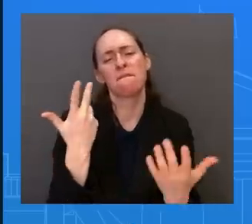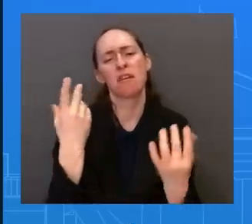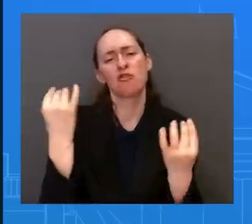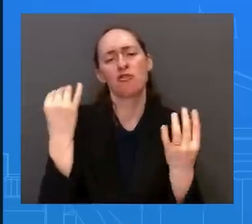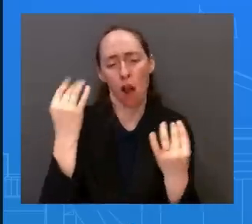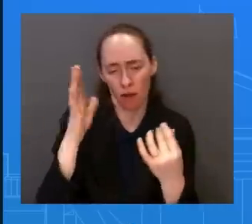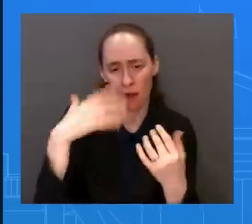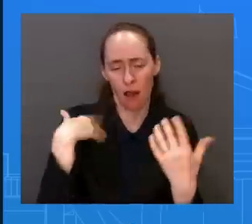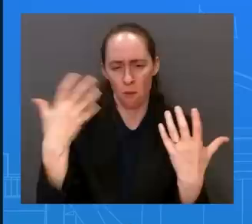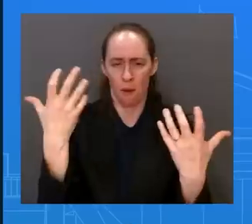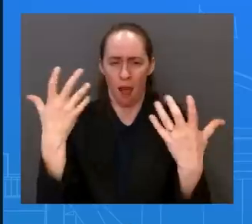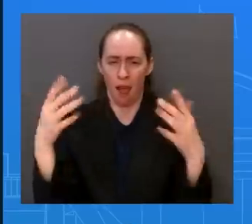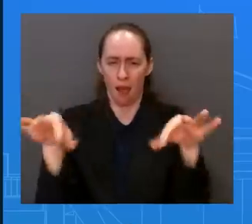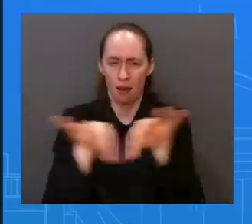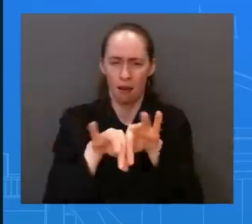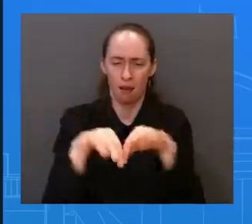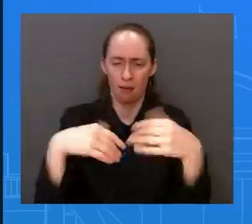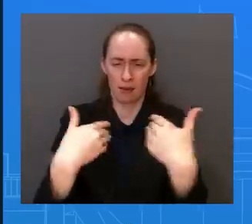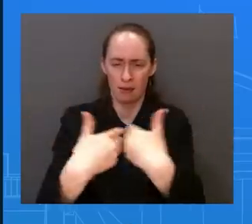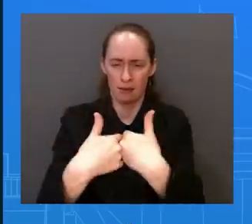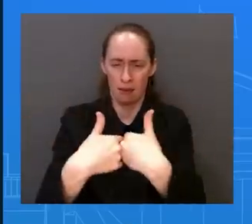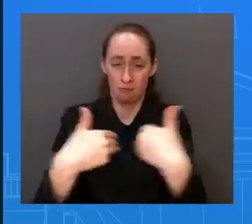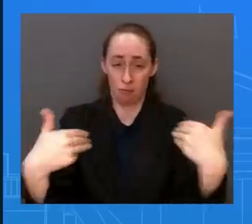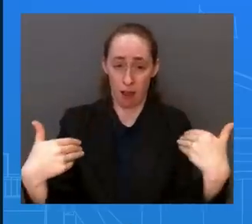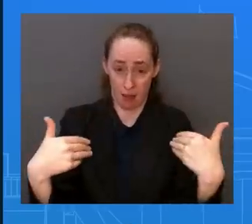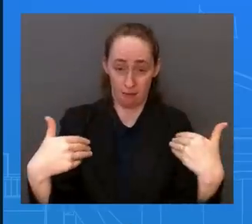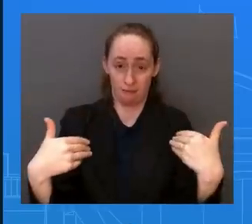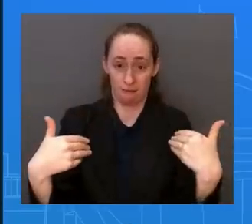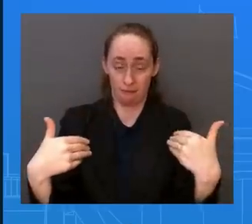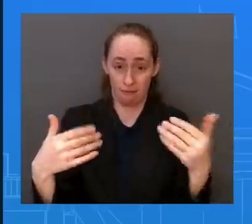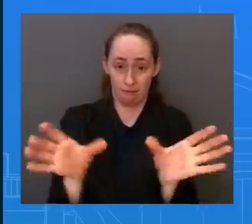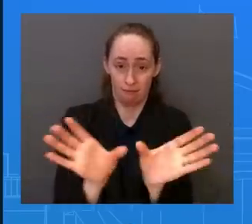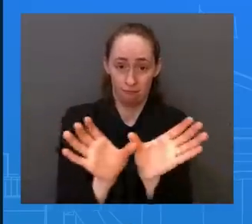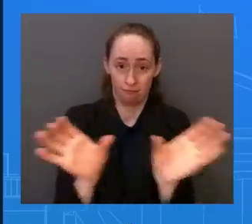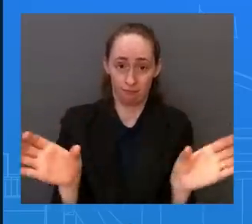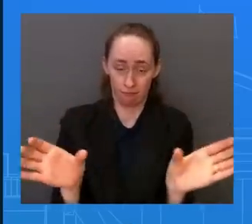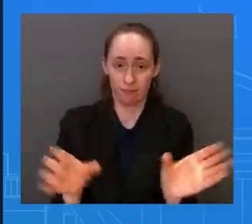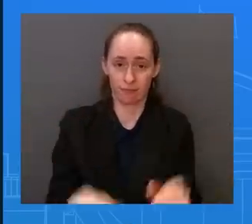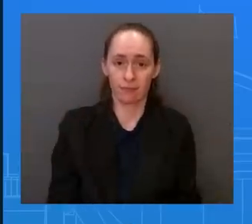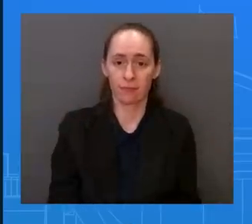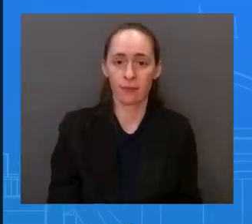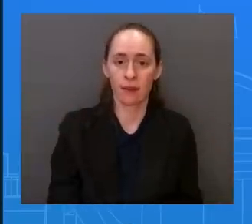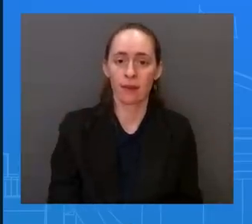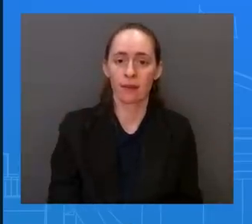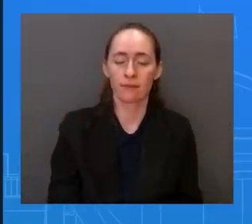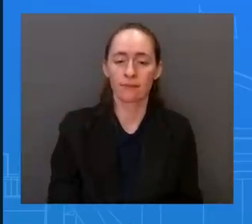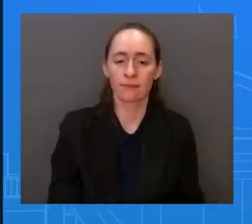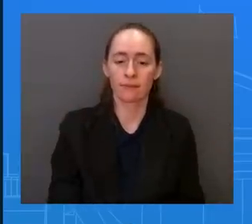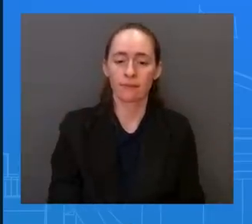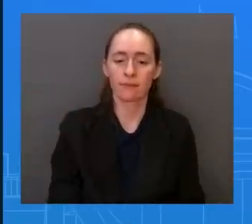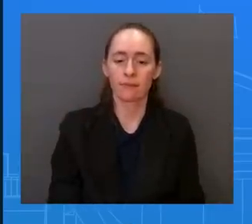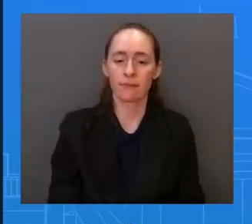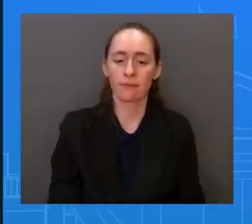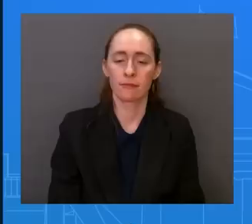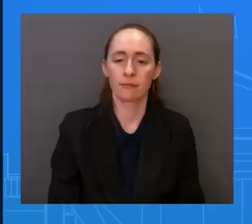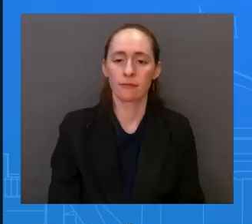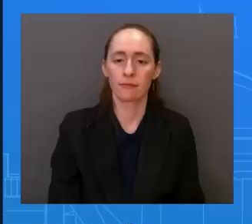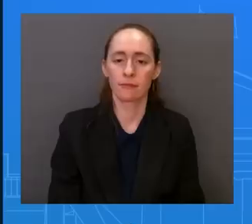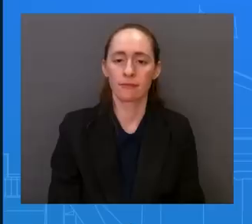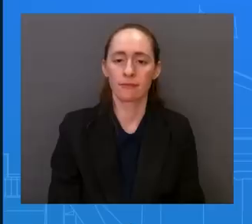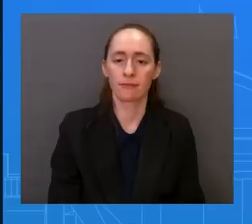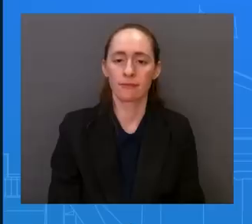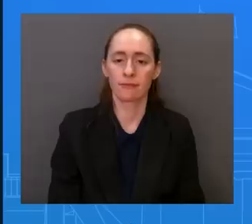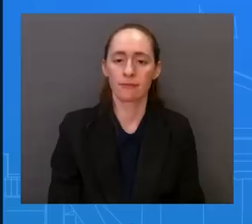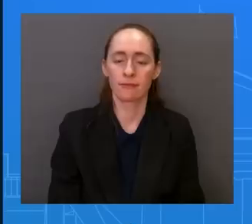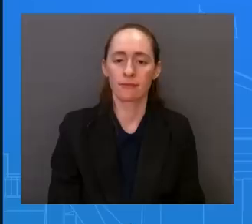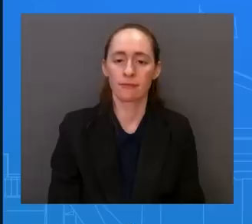of the United States government and the sacrosanct nature of that commitment and the core commitment that